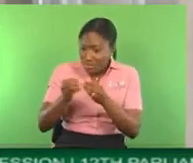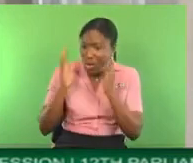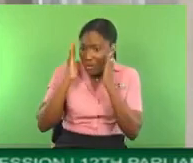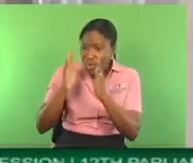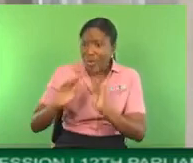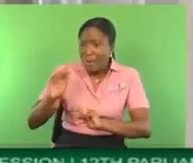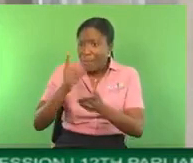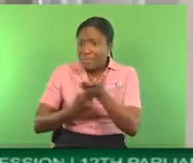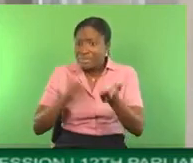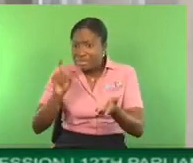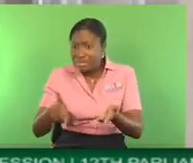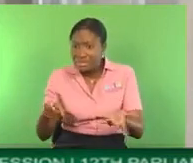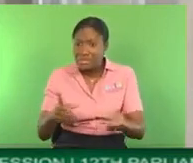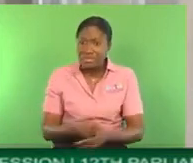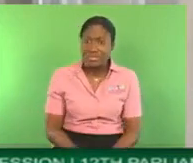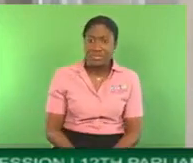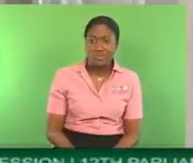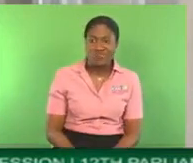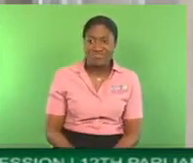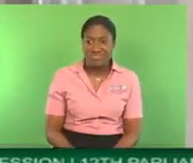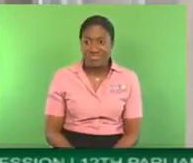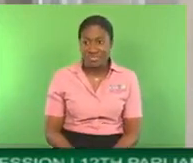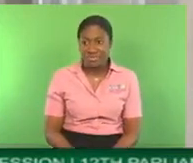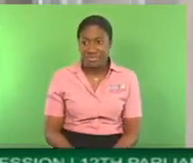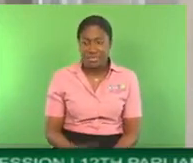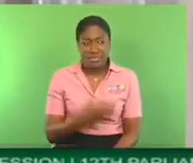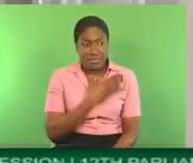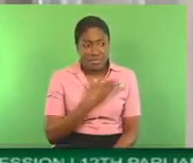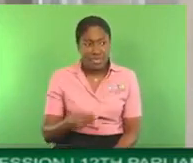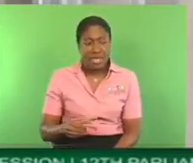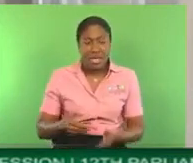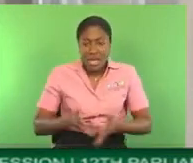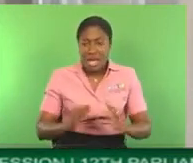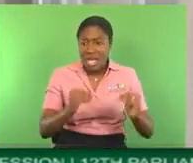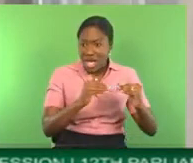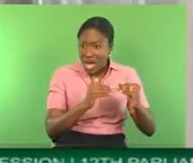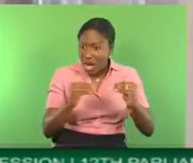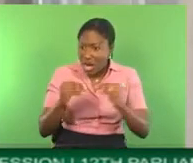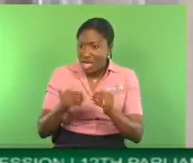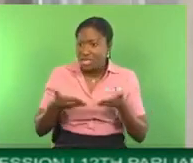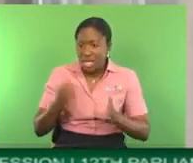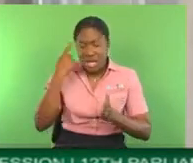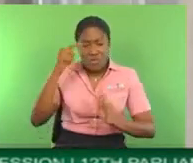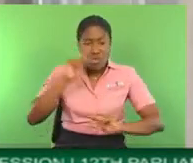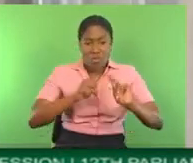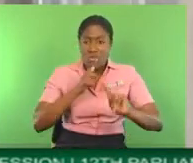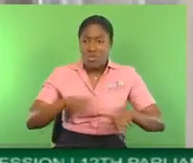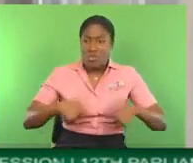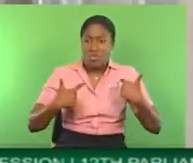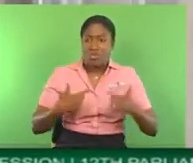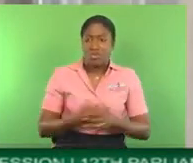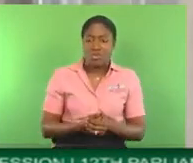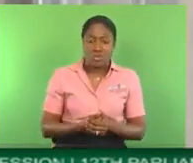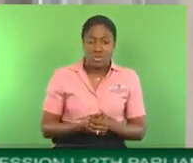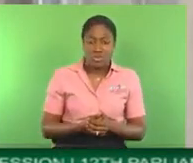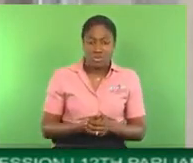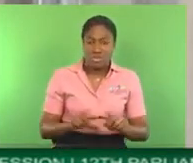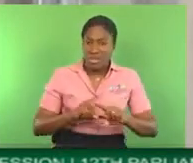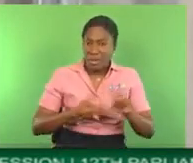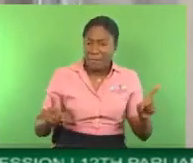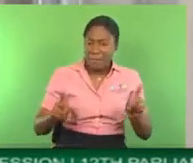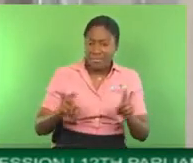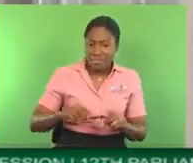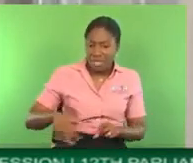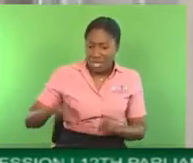by residents of this area, with a view to bringing equal relief to residents. But rural neglect has no place